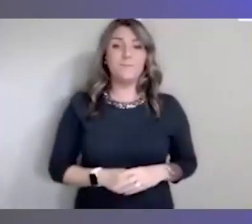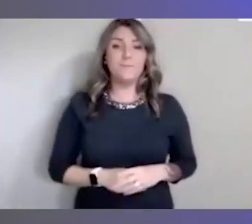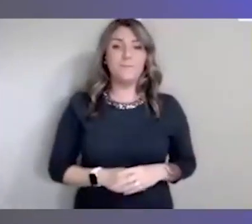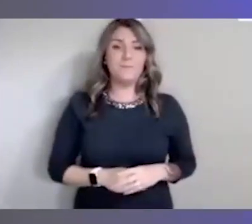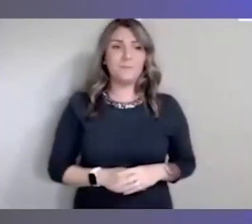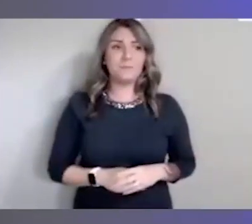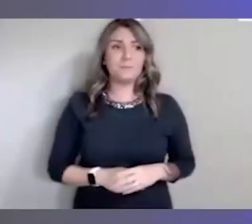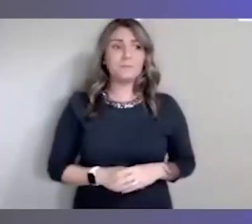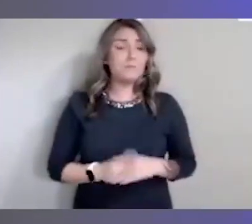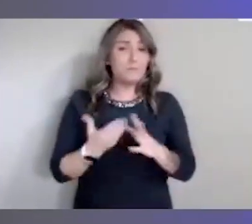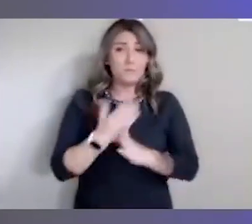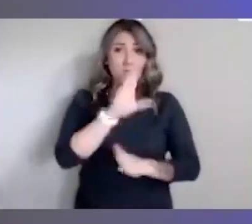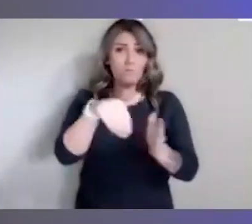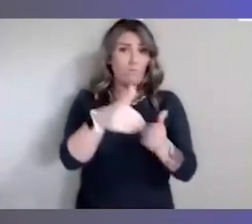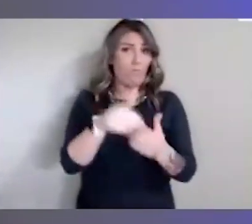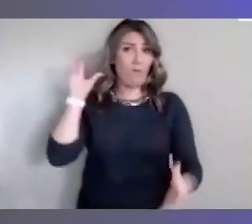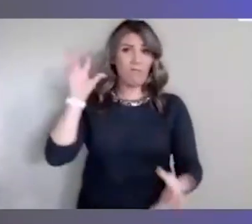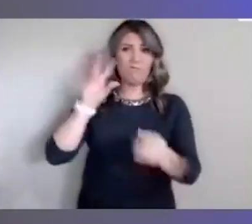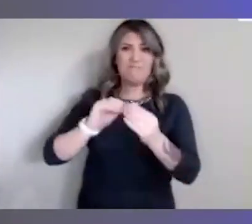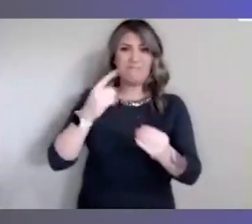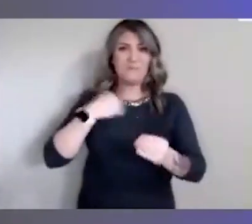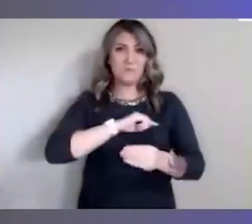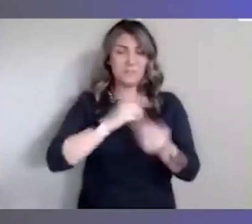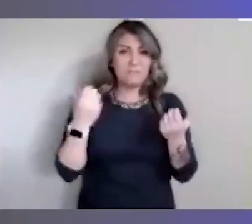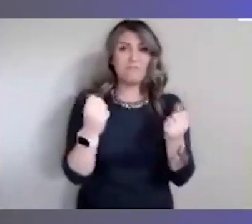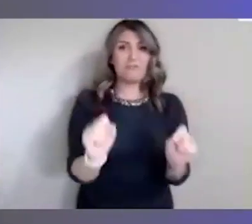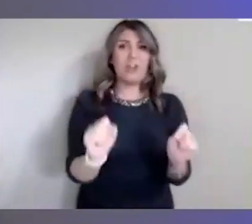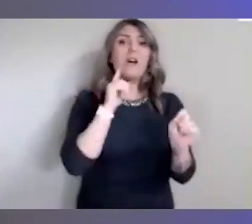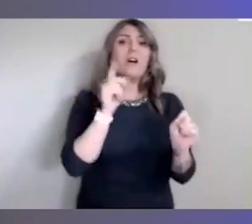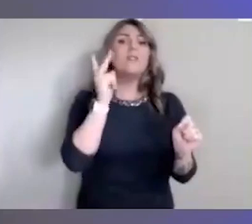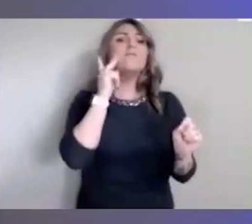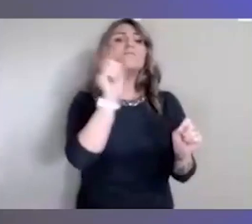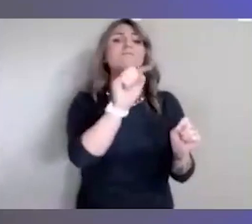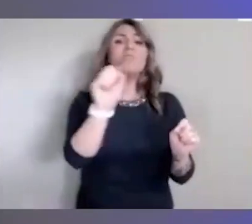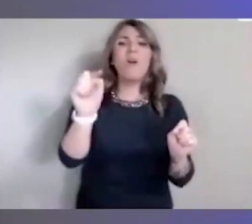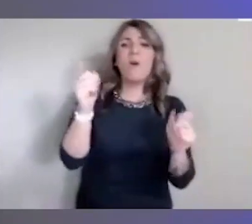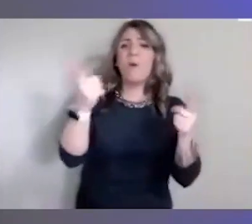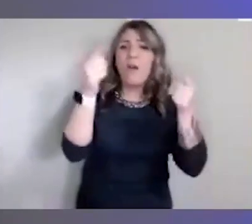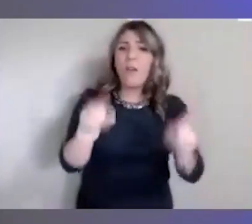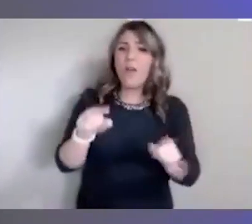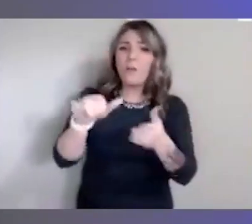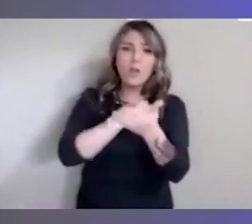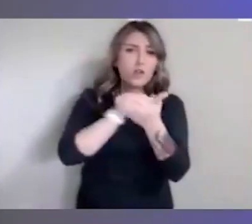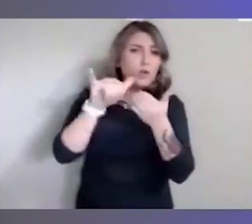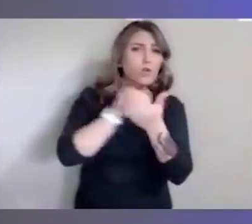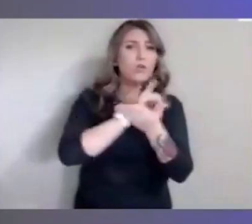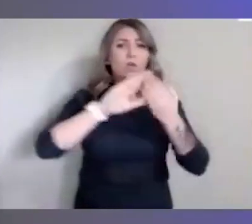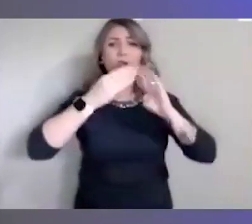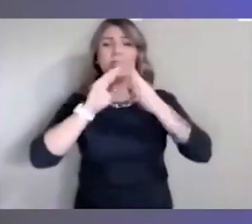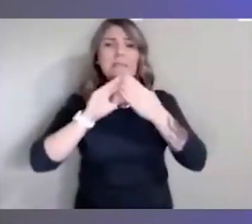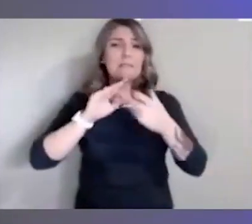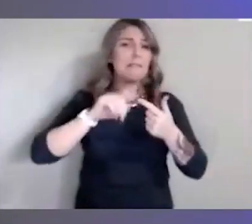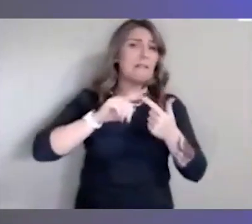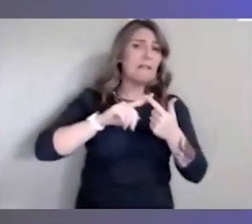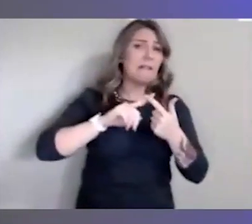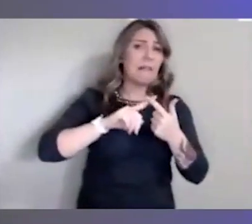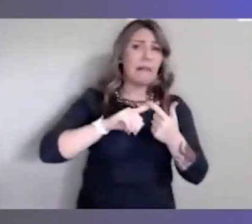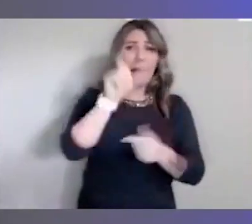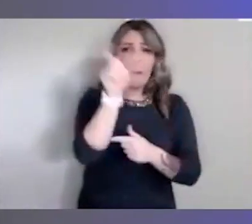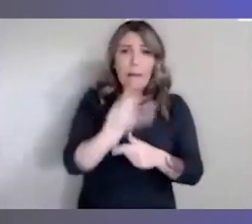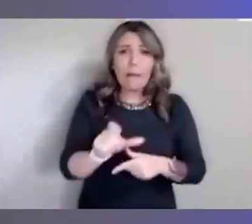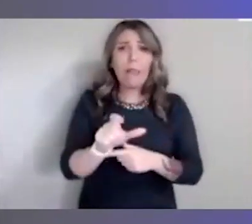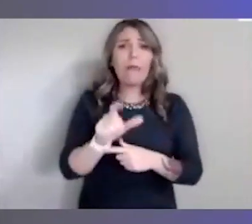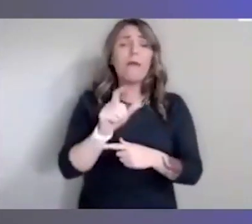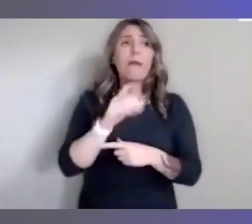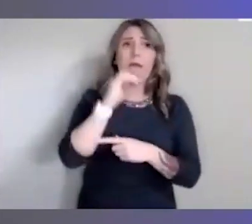say, well, let's look at what's happening elsewhere. What's happening in New York City very early, Italy very early. What is happening there?